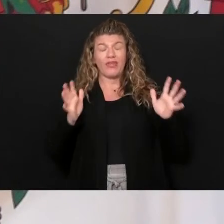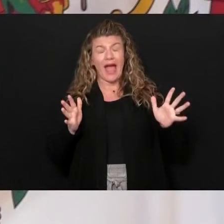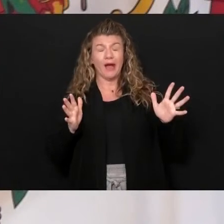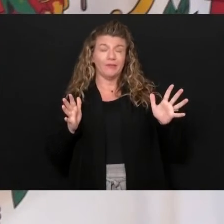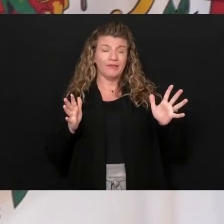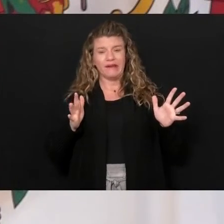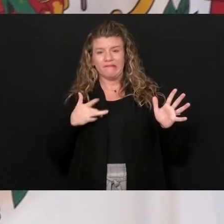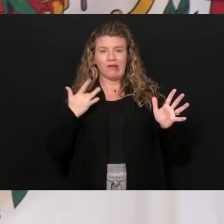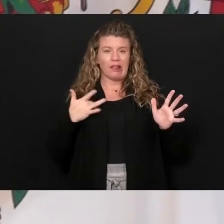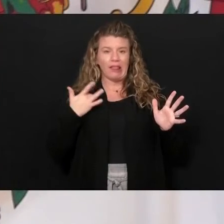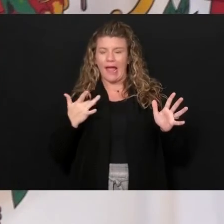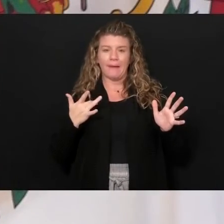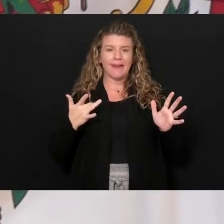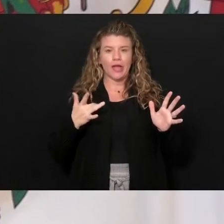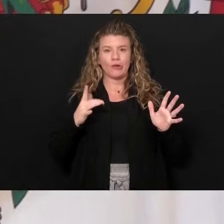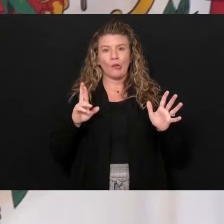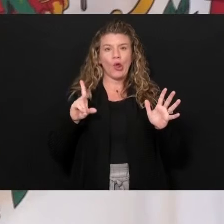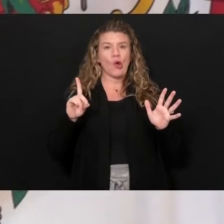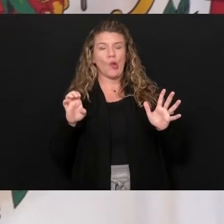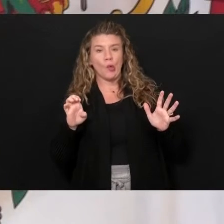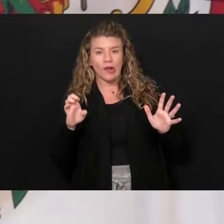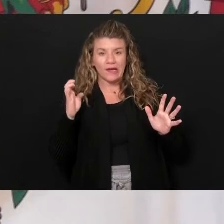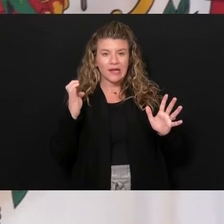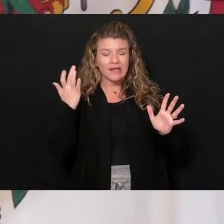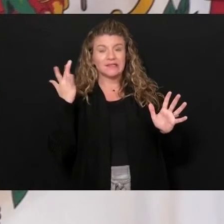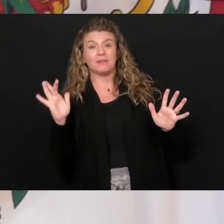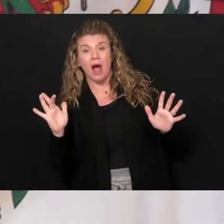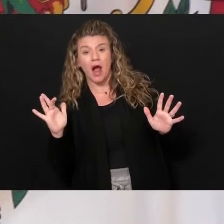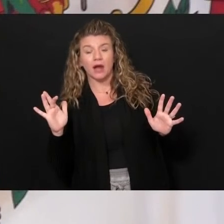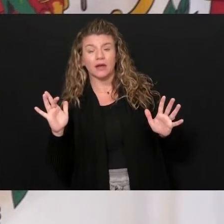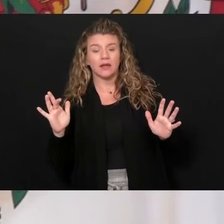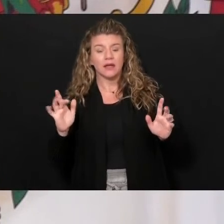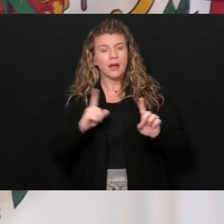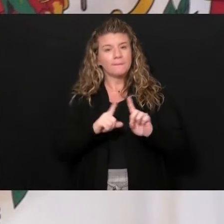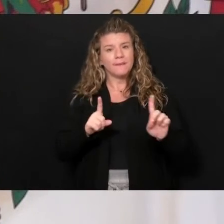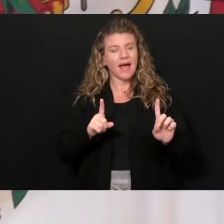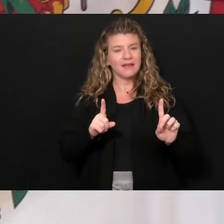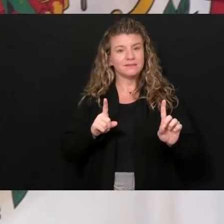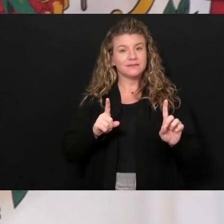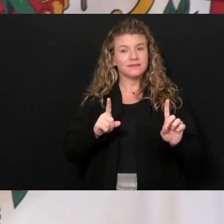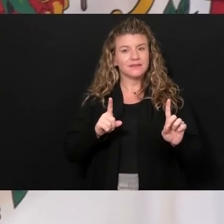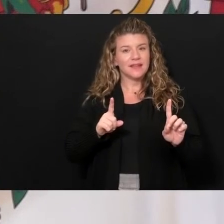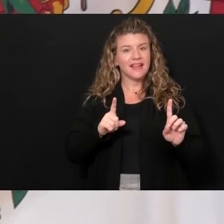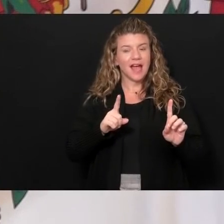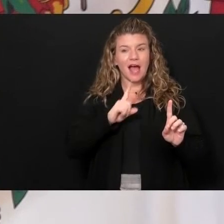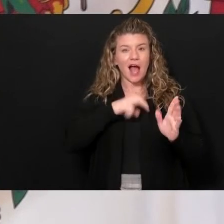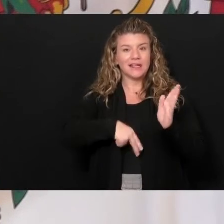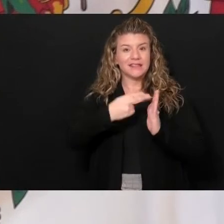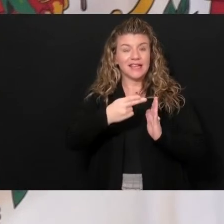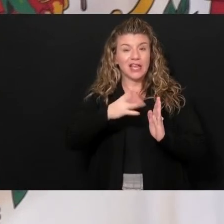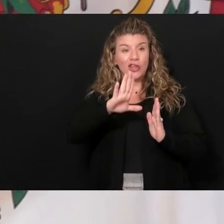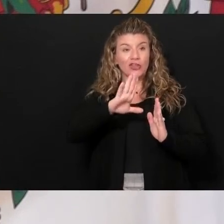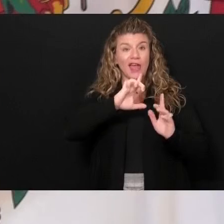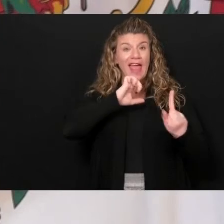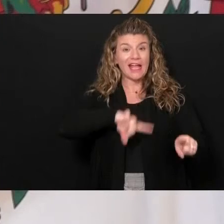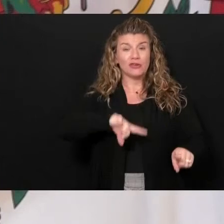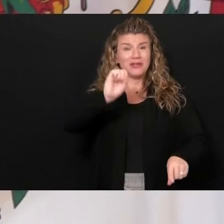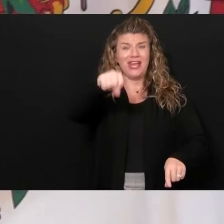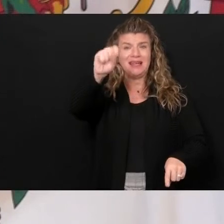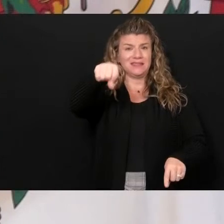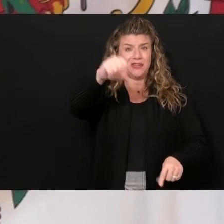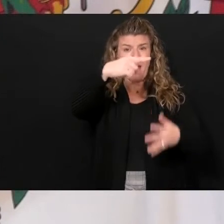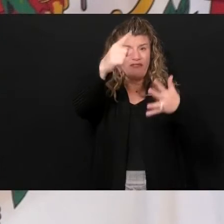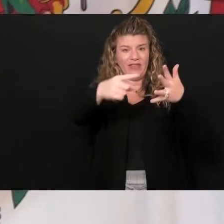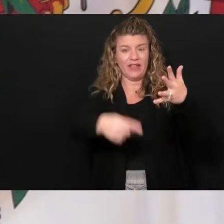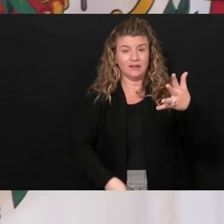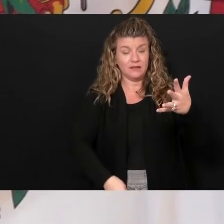smart aleck in any way, is, you know, sir, do you like your eggs scrambled or fried? And the answer is yes. You know, in the